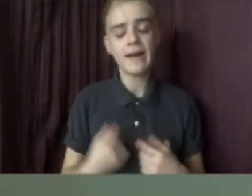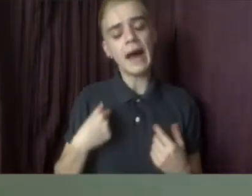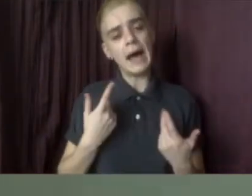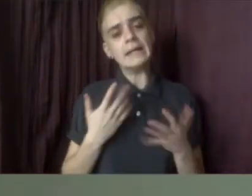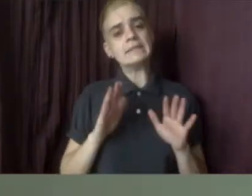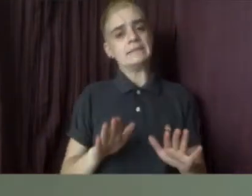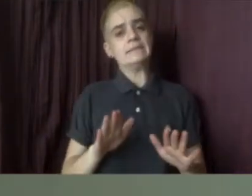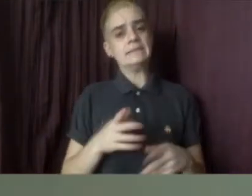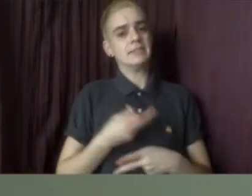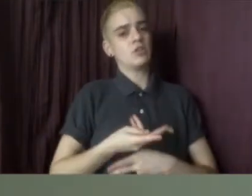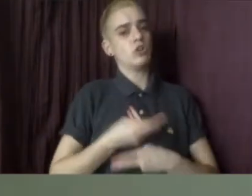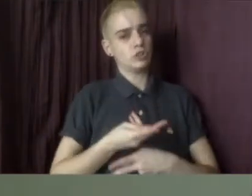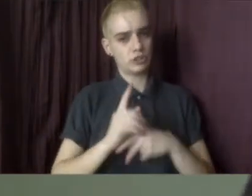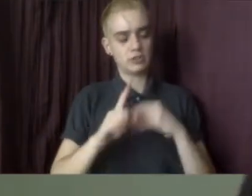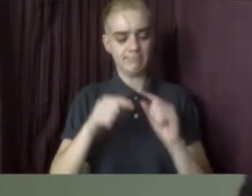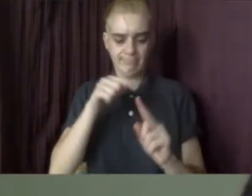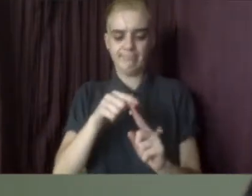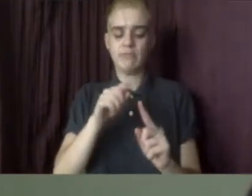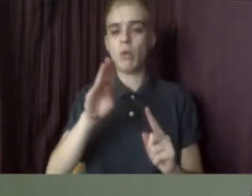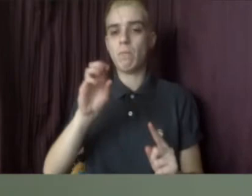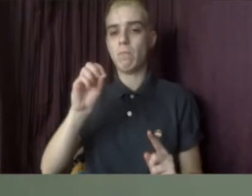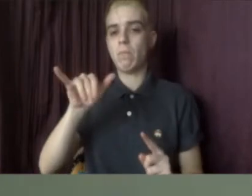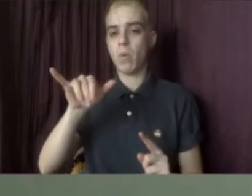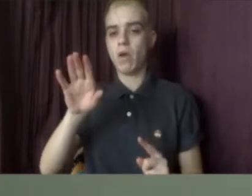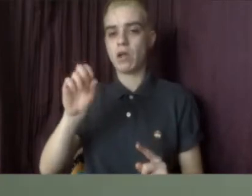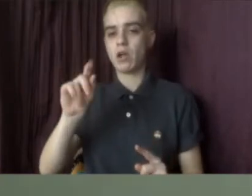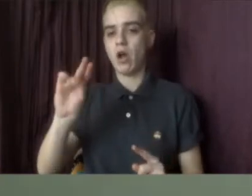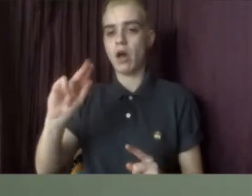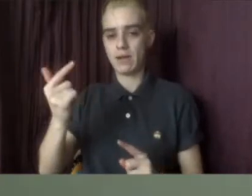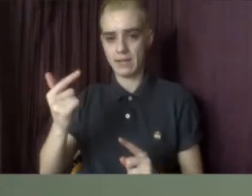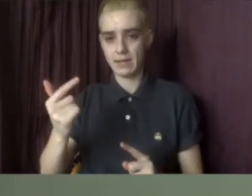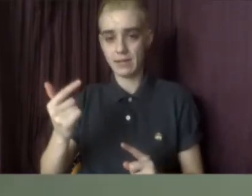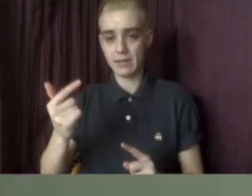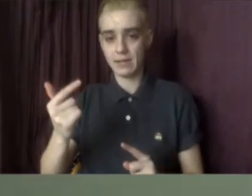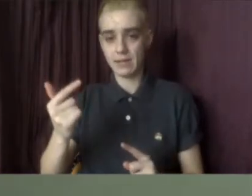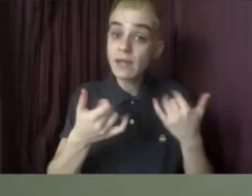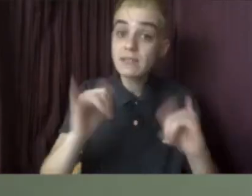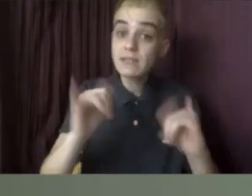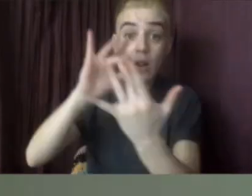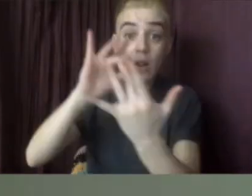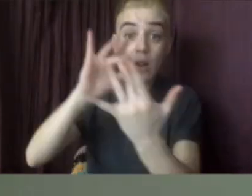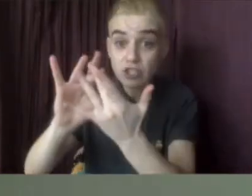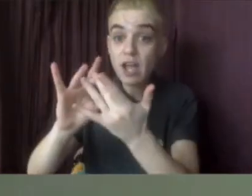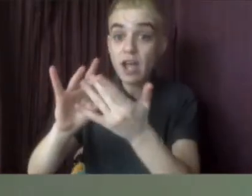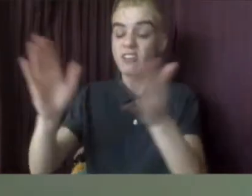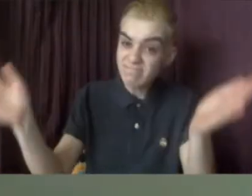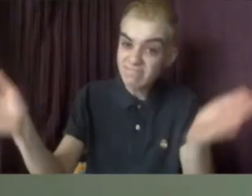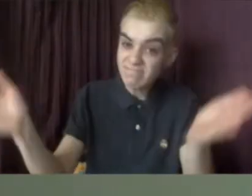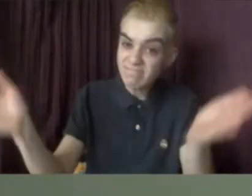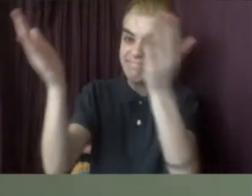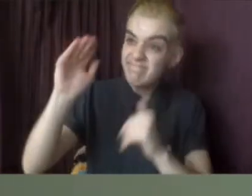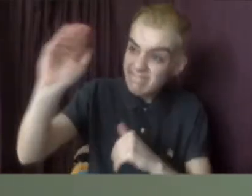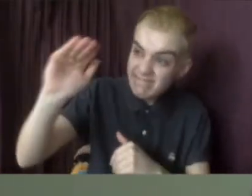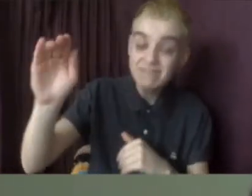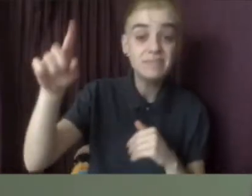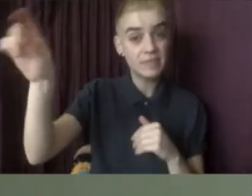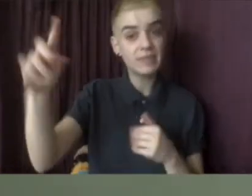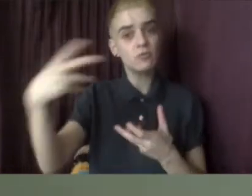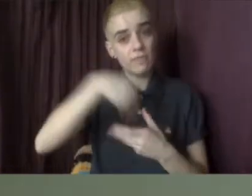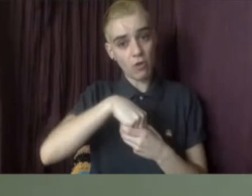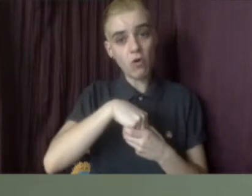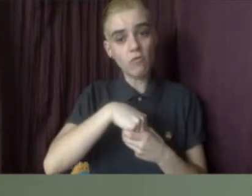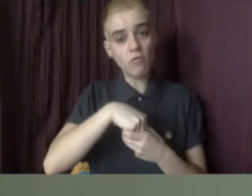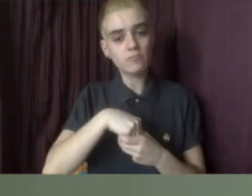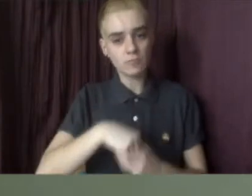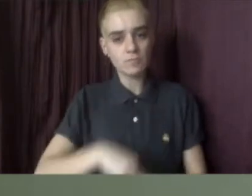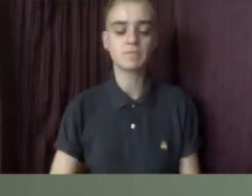push now has been to ask them to withhold campaign contributions to senators and representatives who fought for these bills.